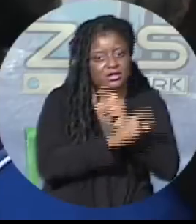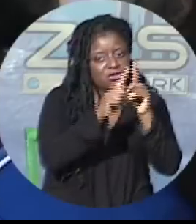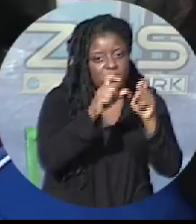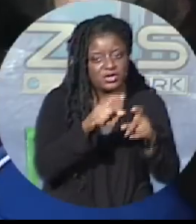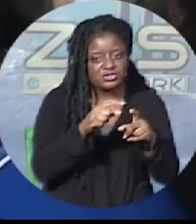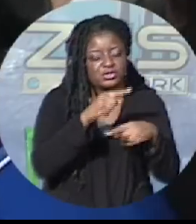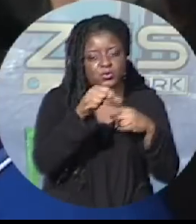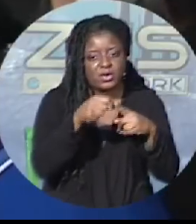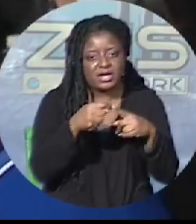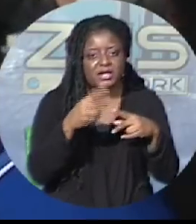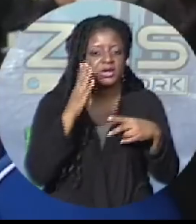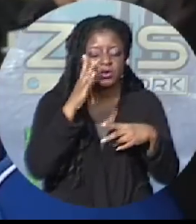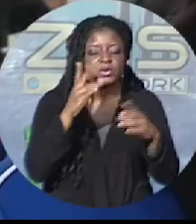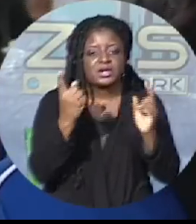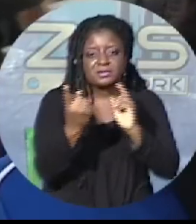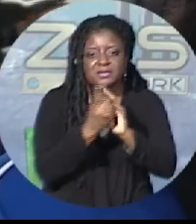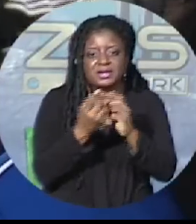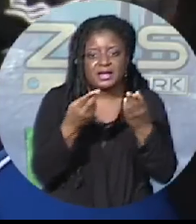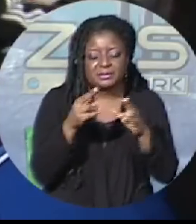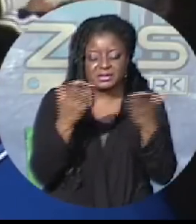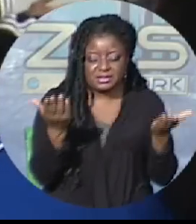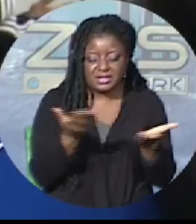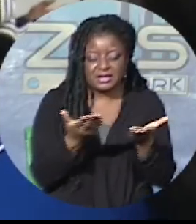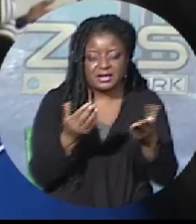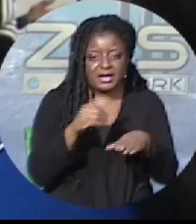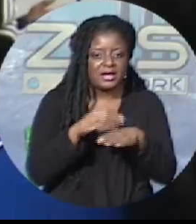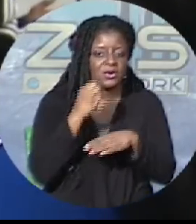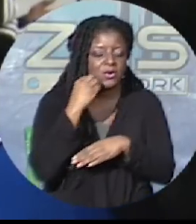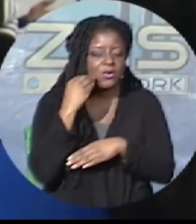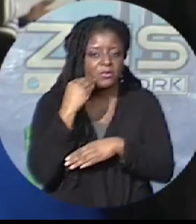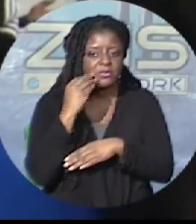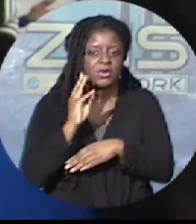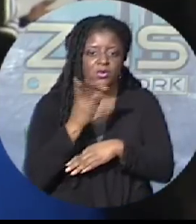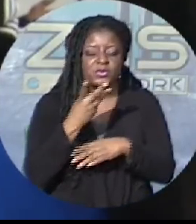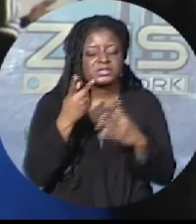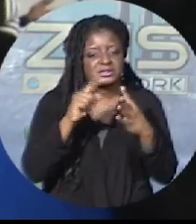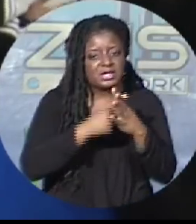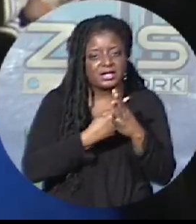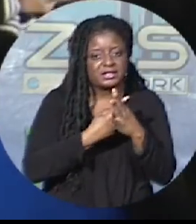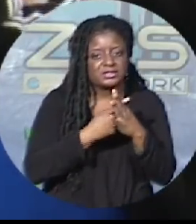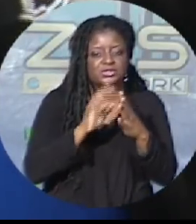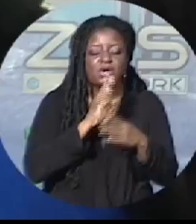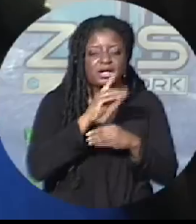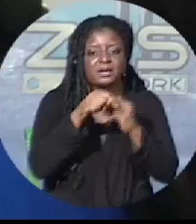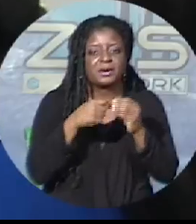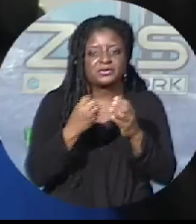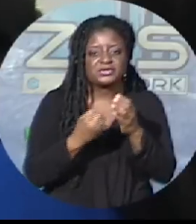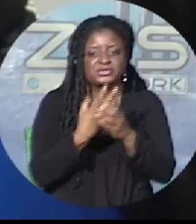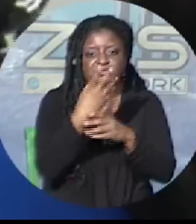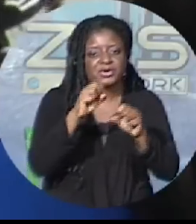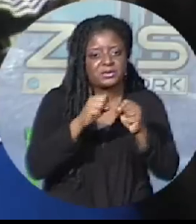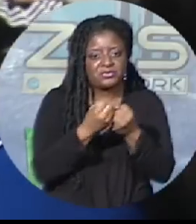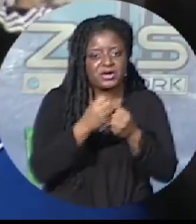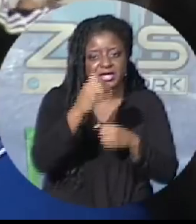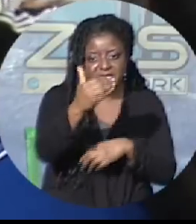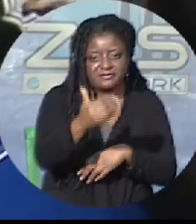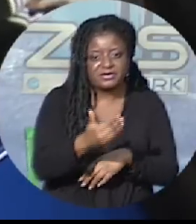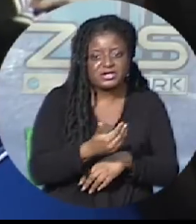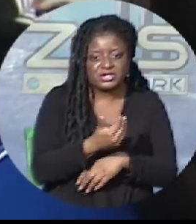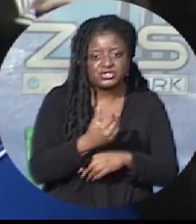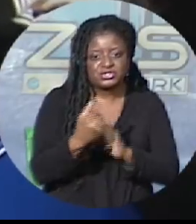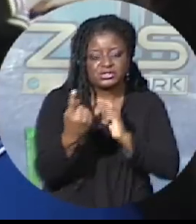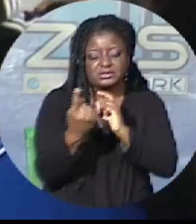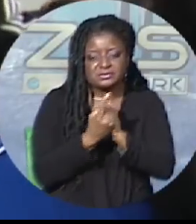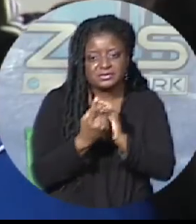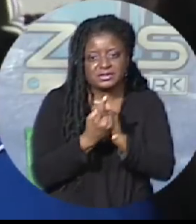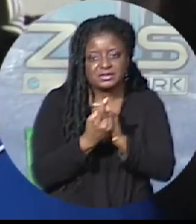home? Coach Gardner and myself have really started talking about a spring break invitational that we'd like to see in 2018 here. We've already